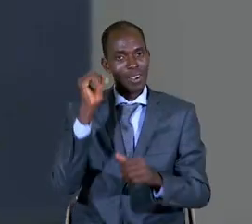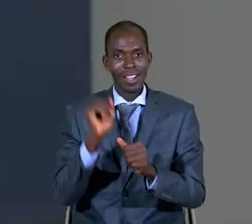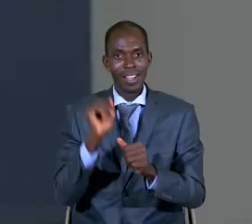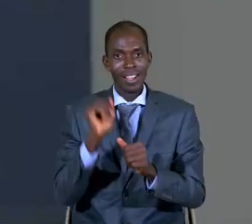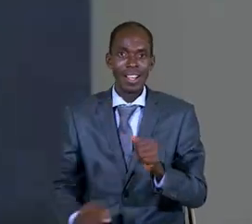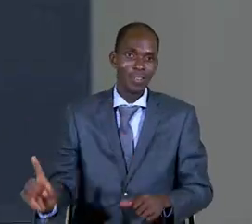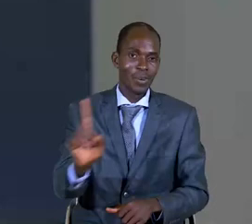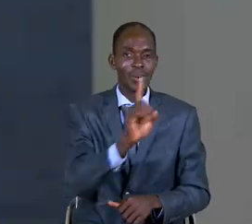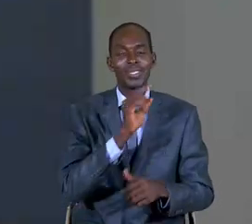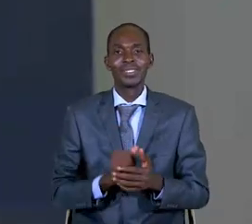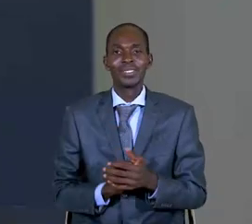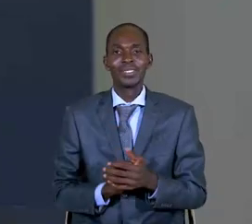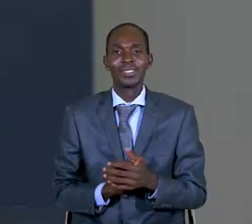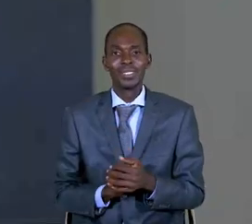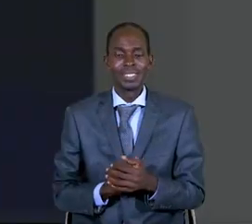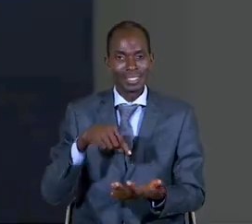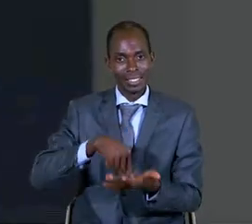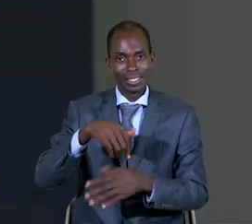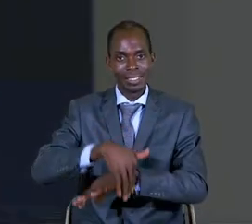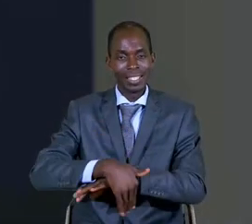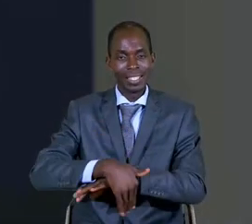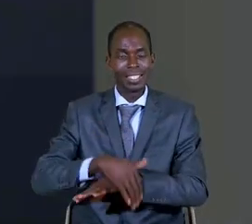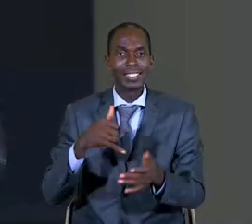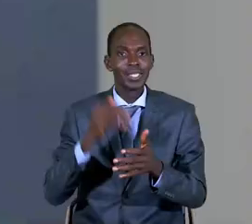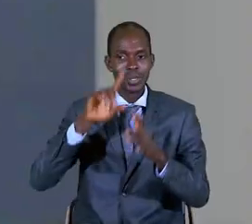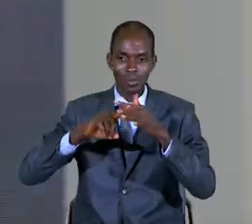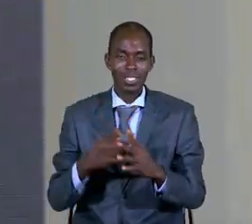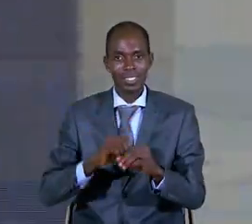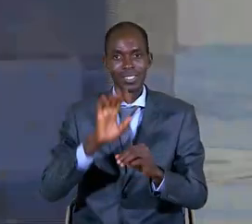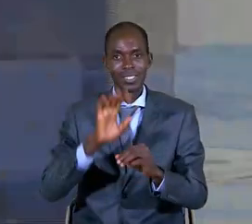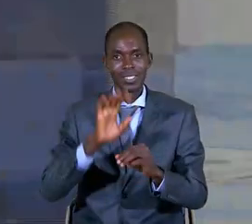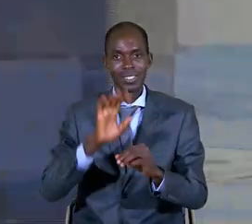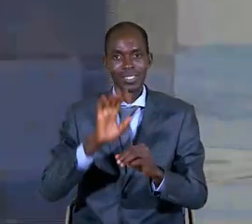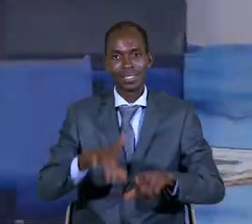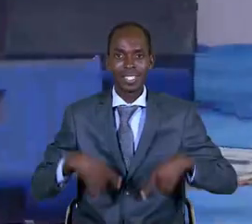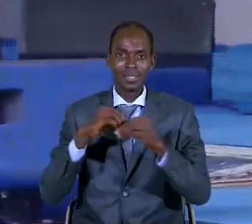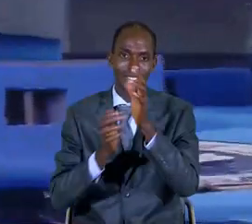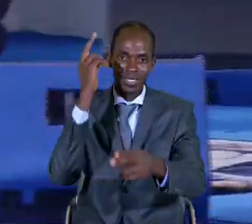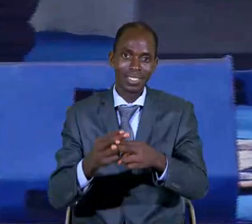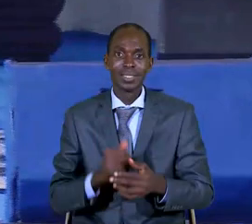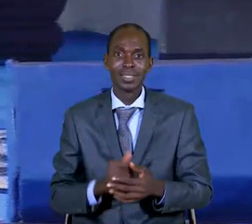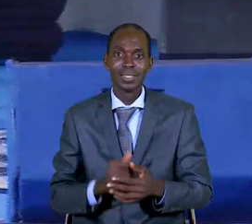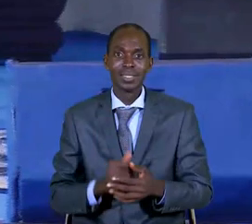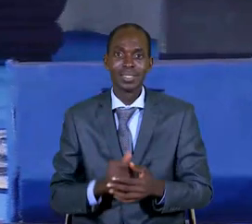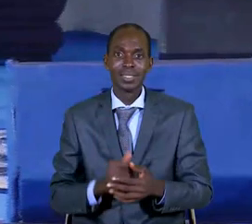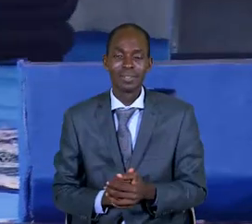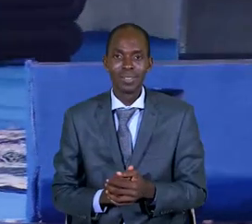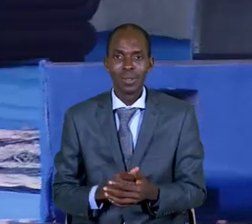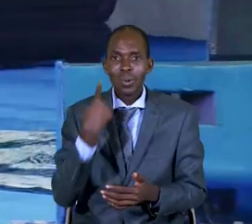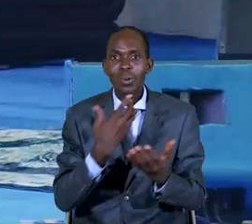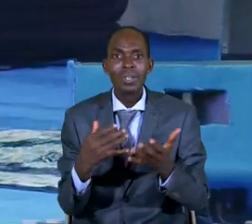everyone. Tonight, it will begin in your life. Where are you